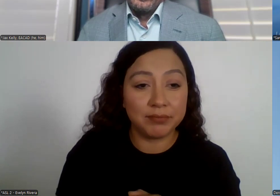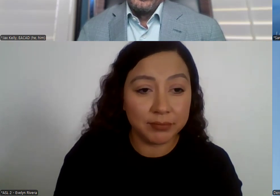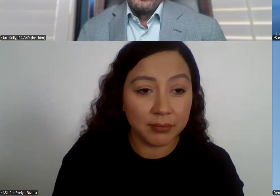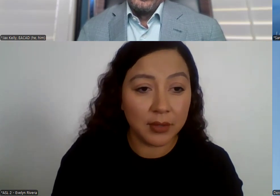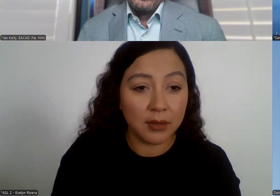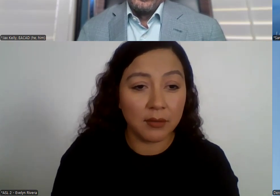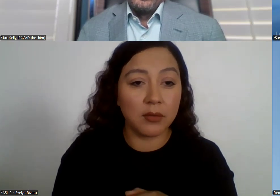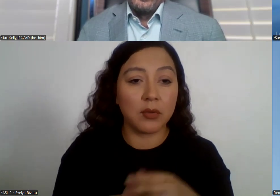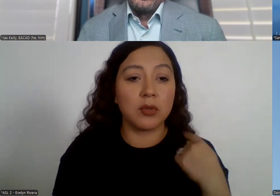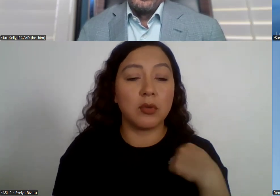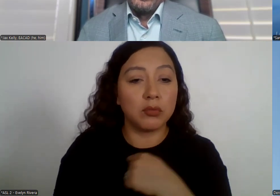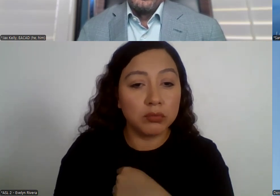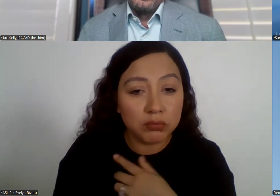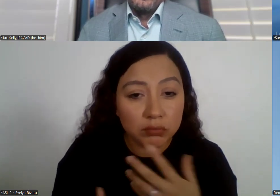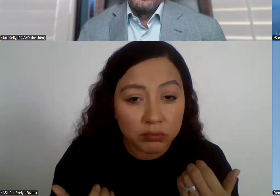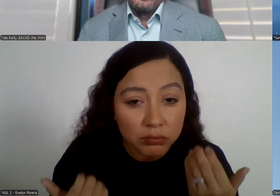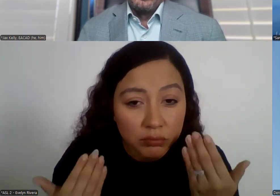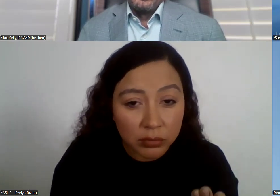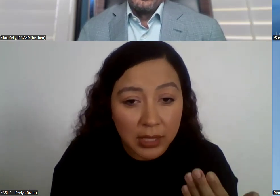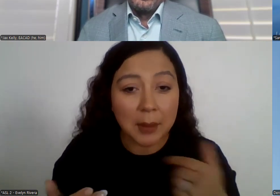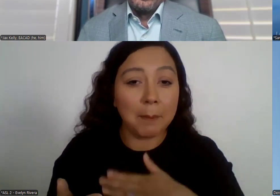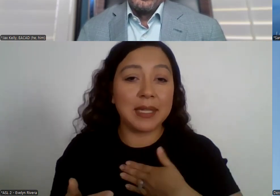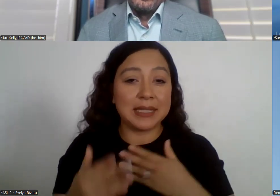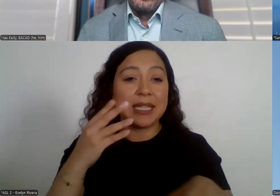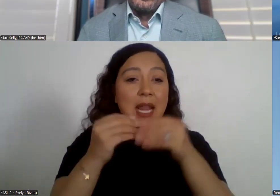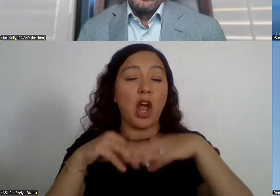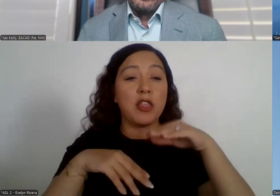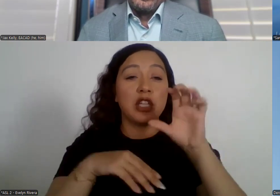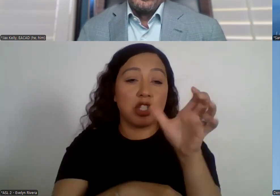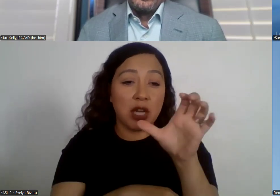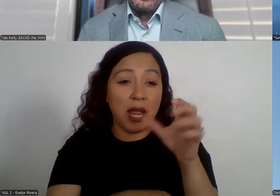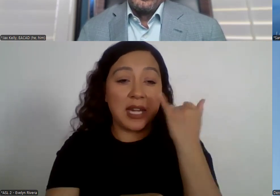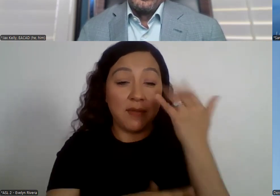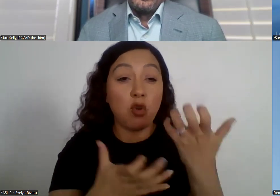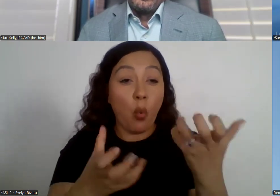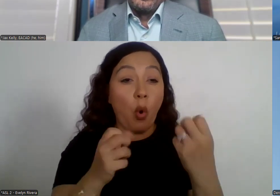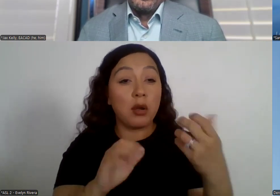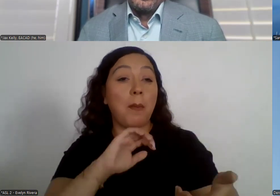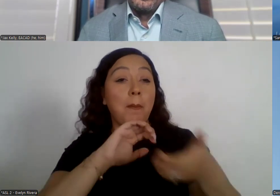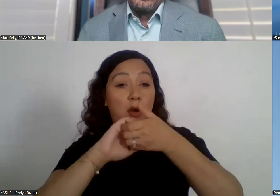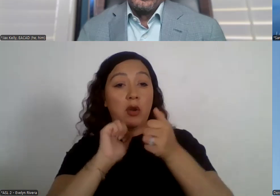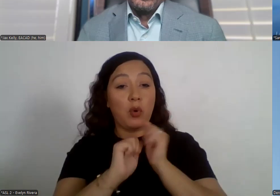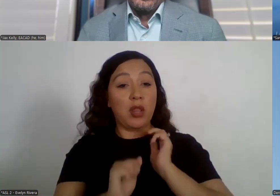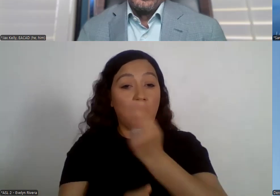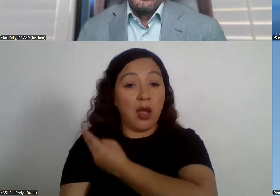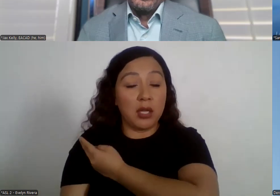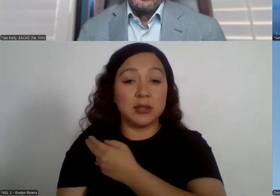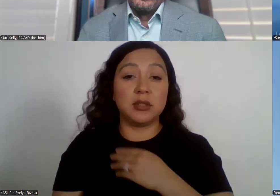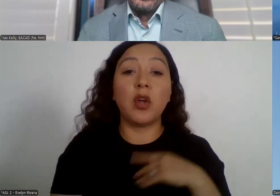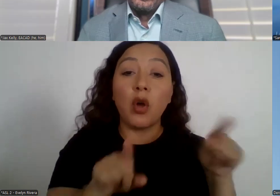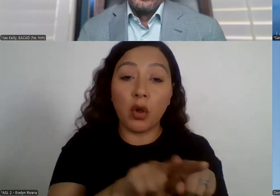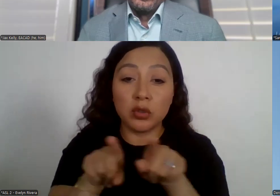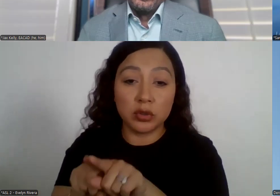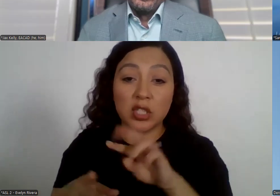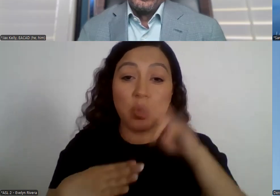sheet in the chat. And if you all are interested in working on that with us, would welcome the opportunity to partner. Similarly, as a result